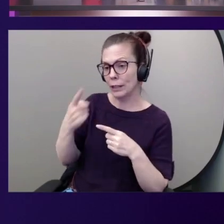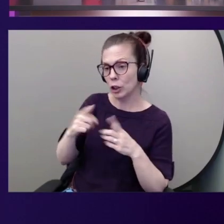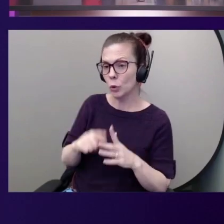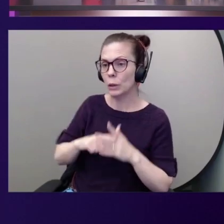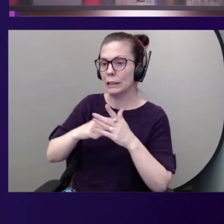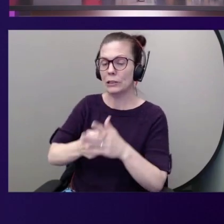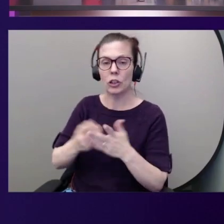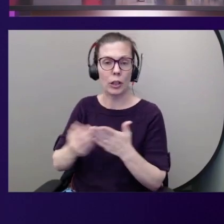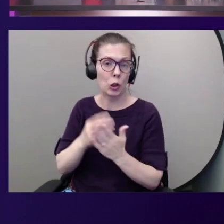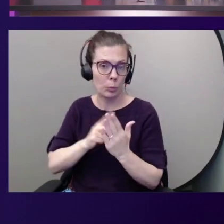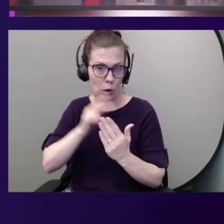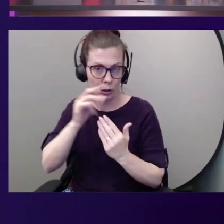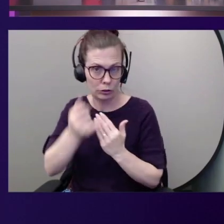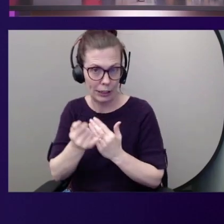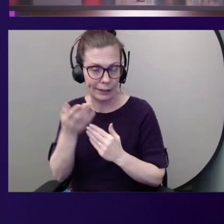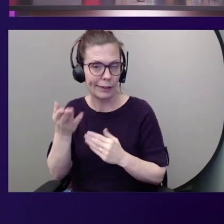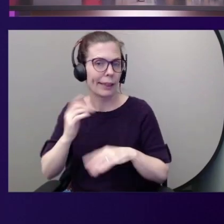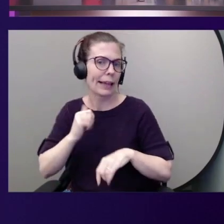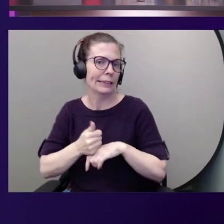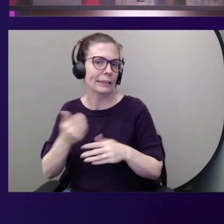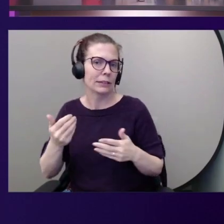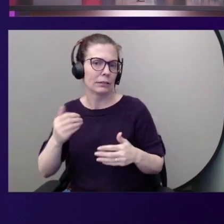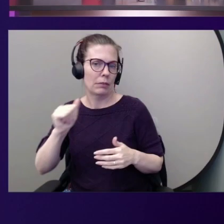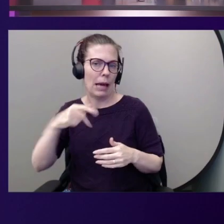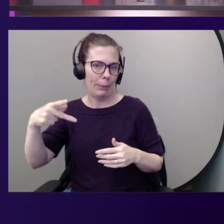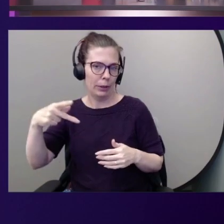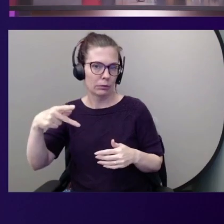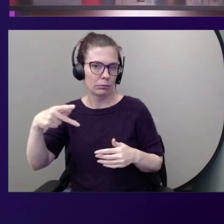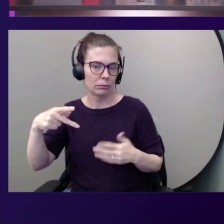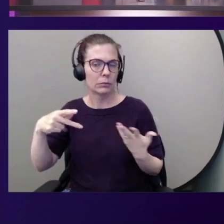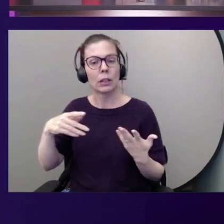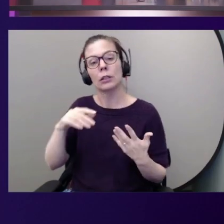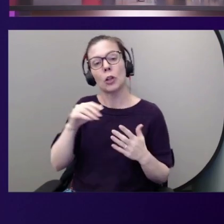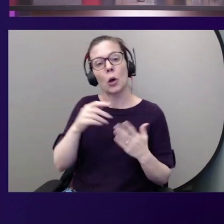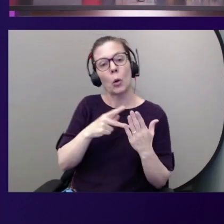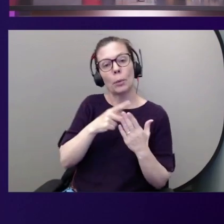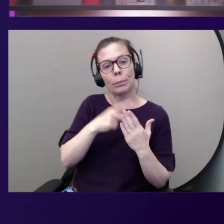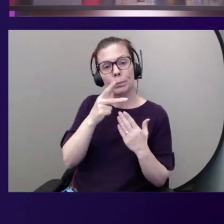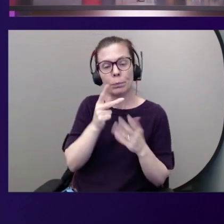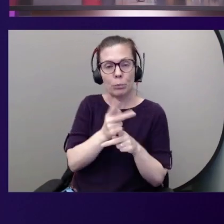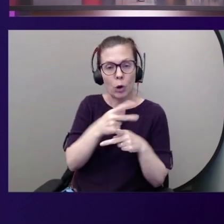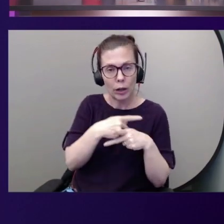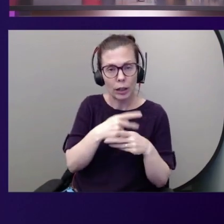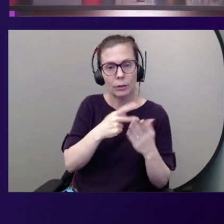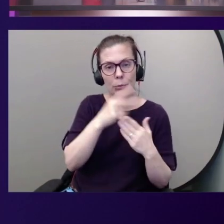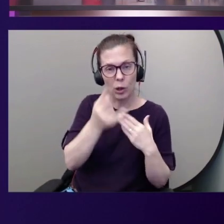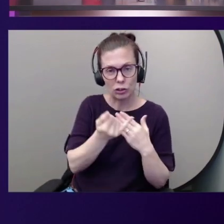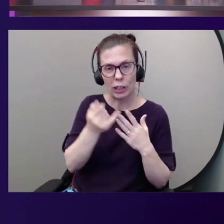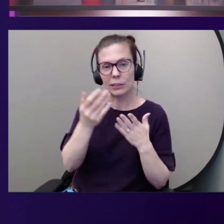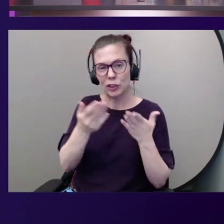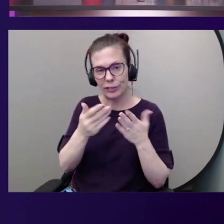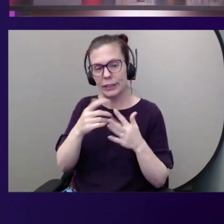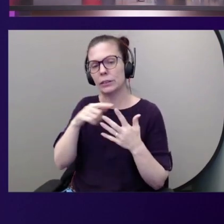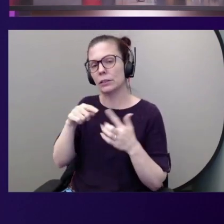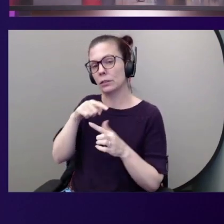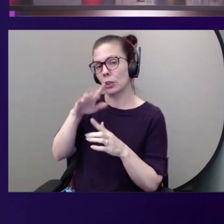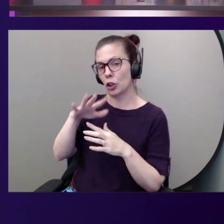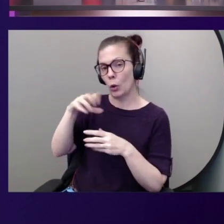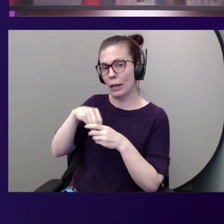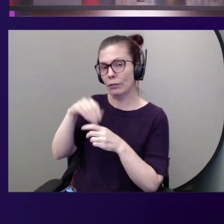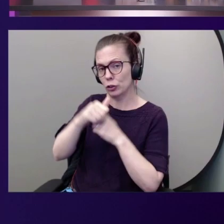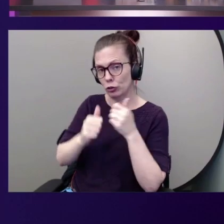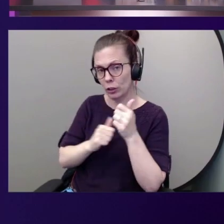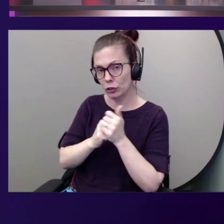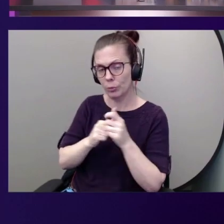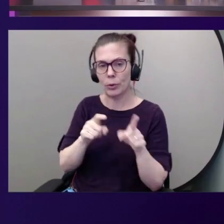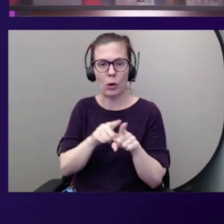project, this creates an app. So your project as a whole or your service as a whole both your infrastructure and the application